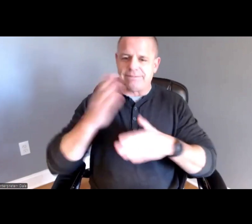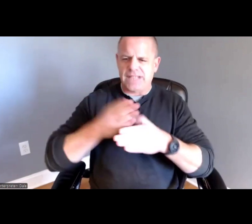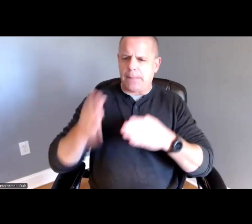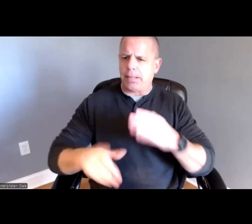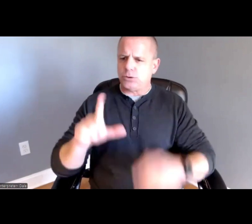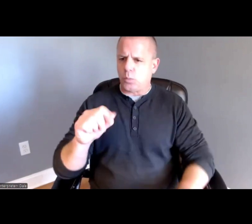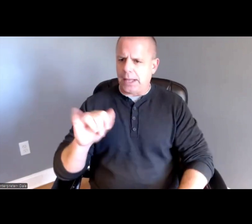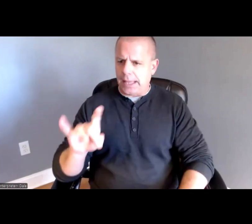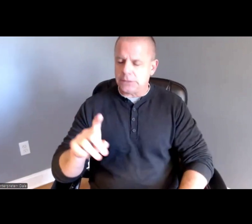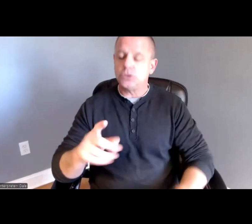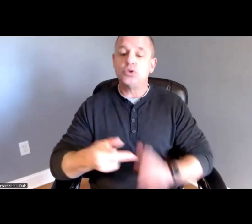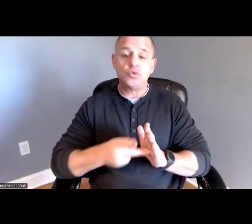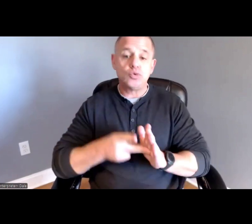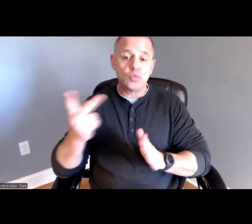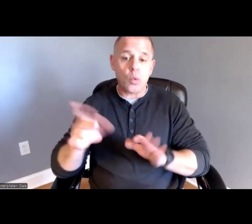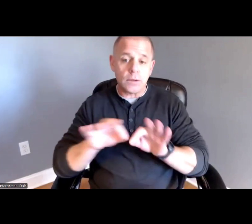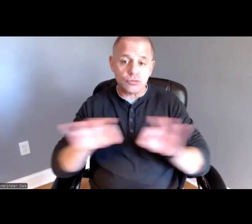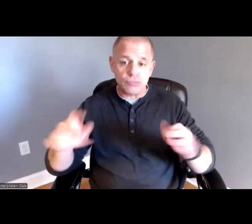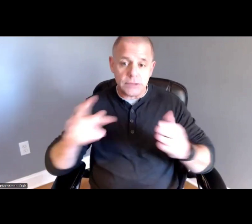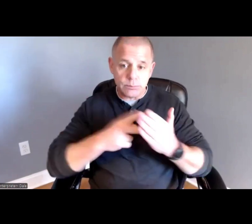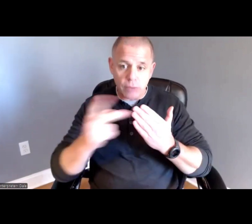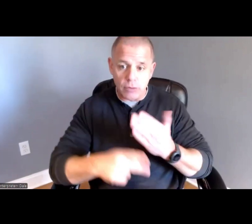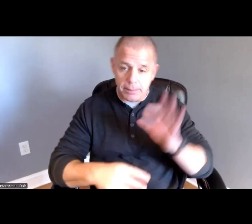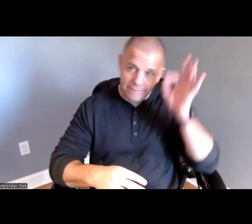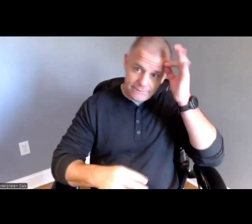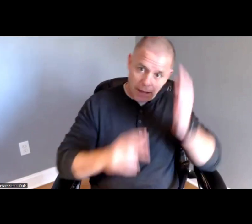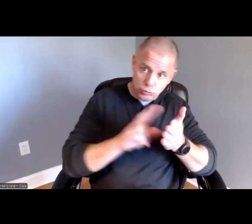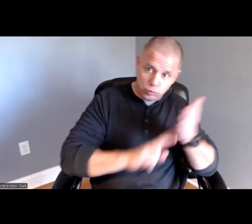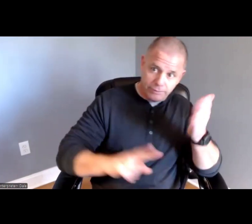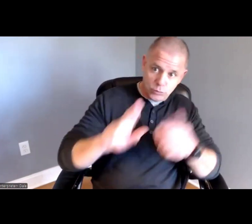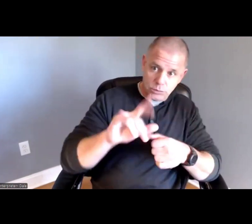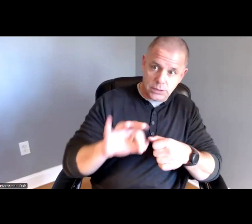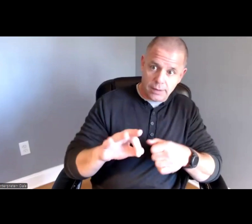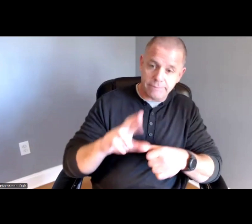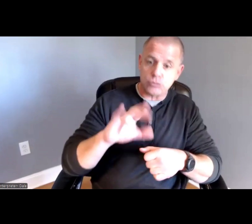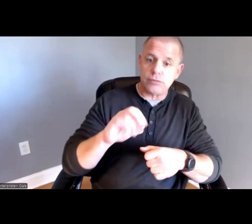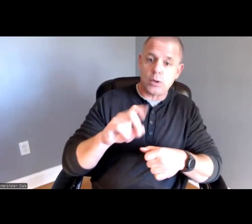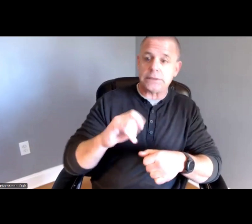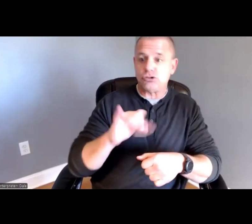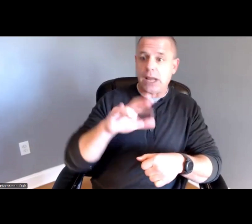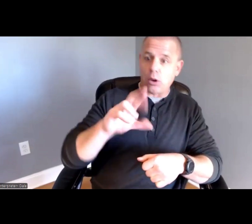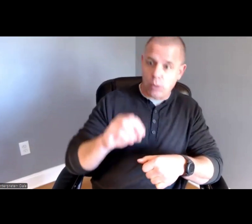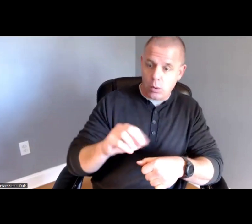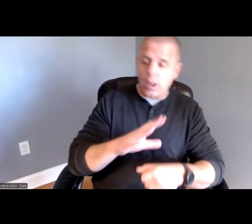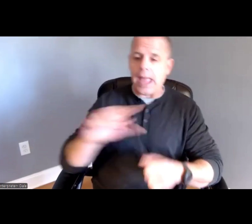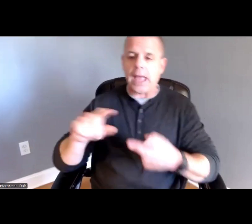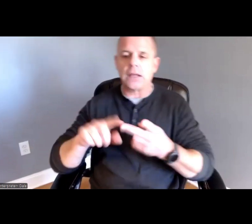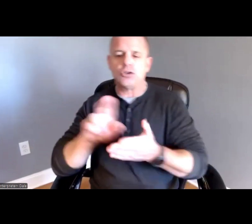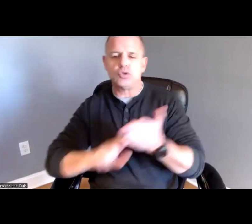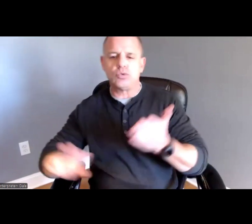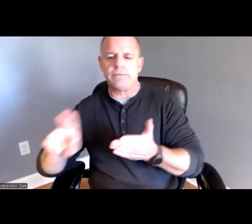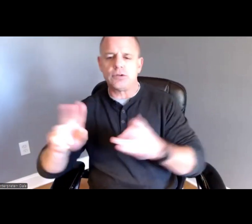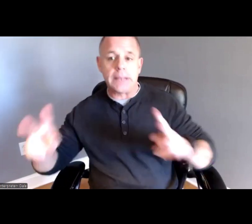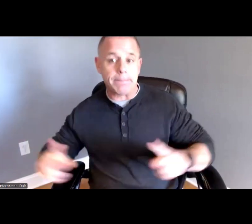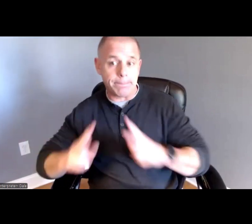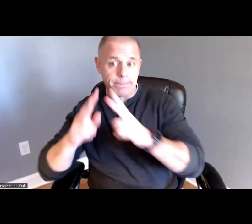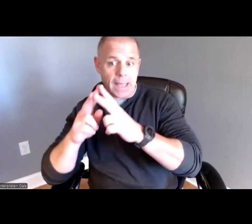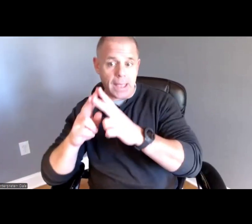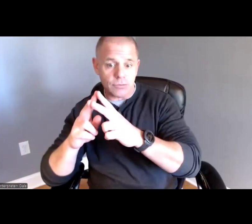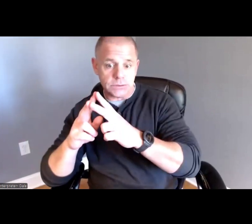a dual degree program between the Federal University of Rio de Janeiro and the University Paris